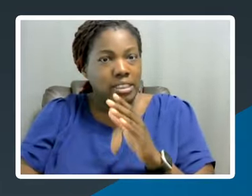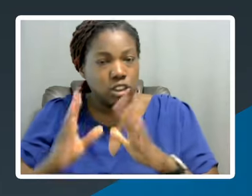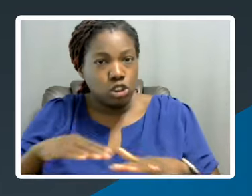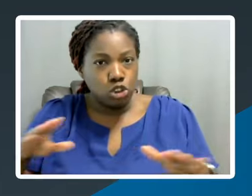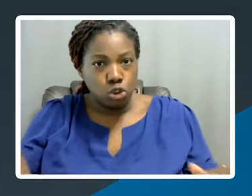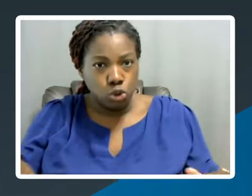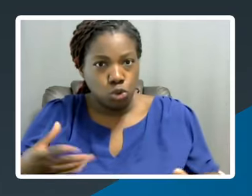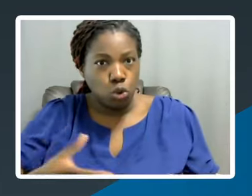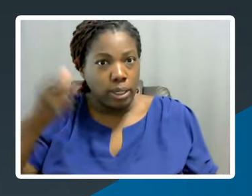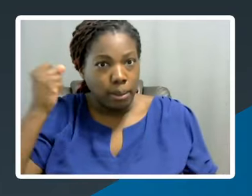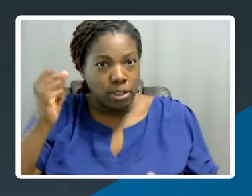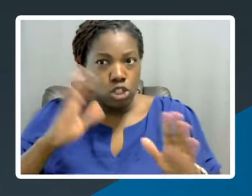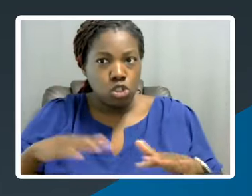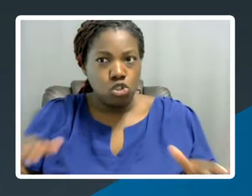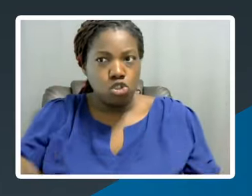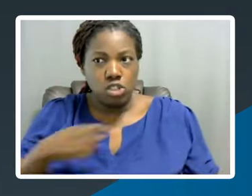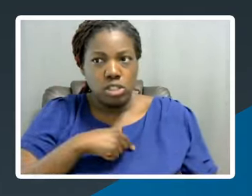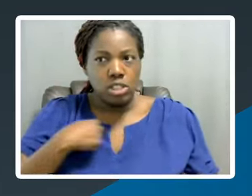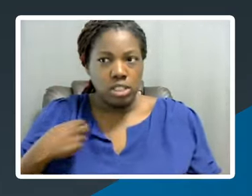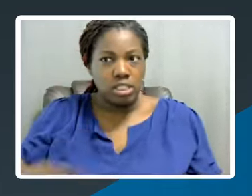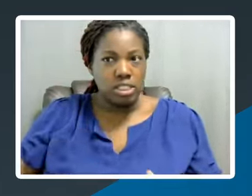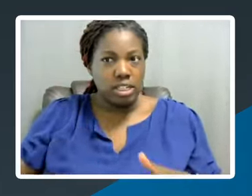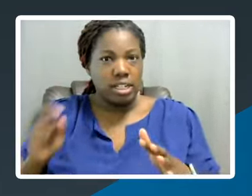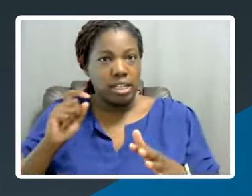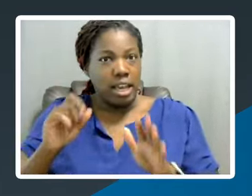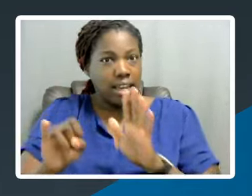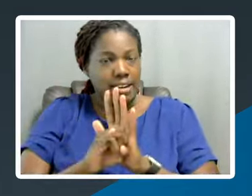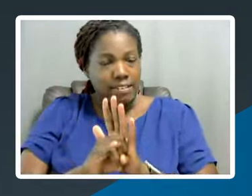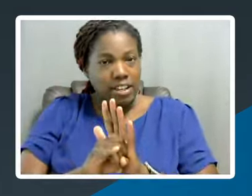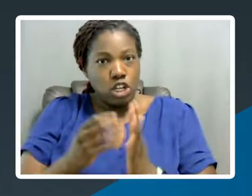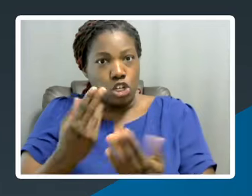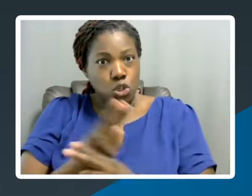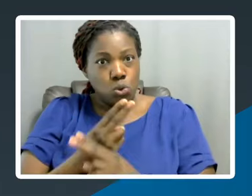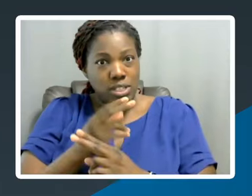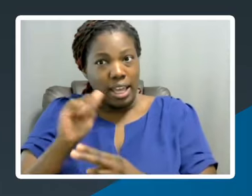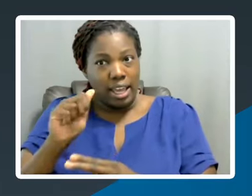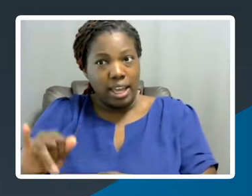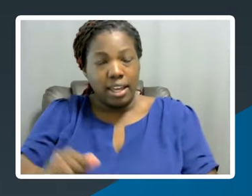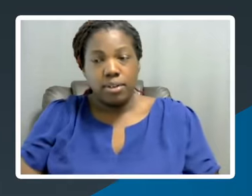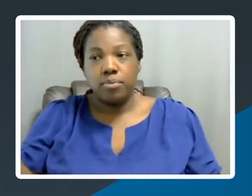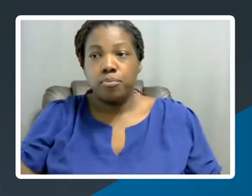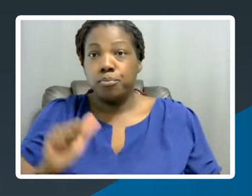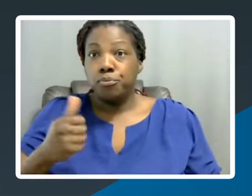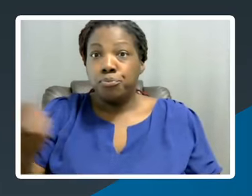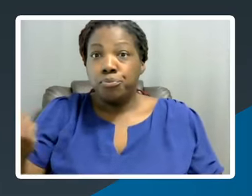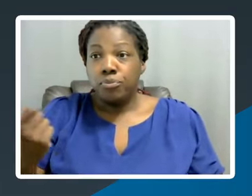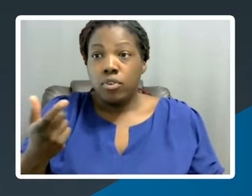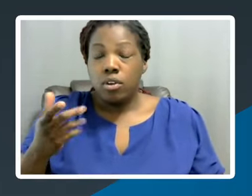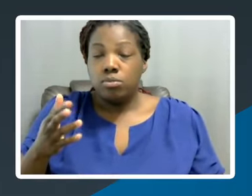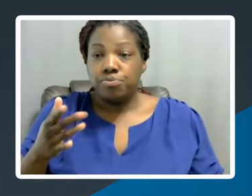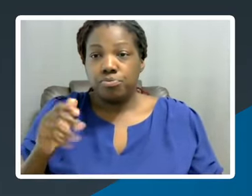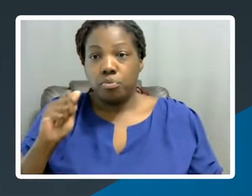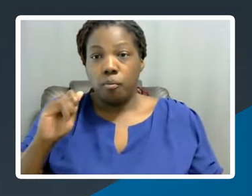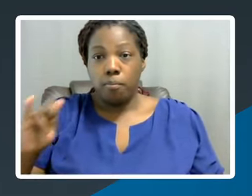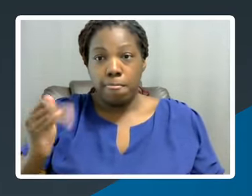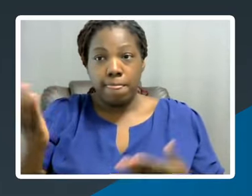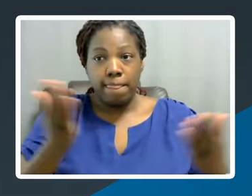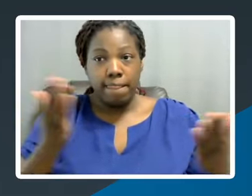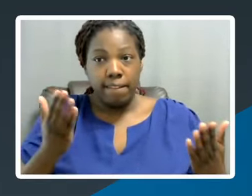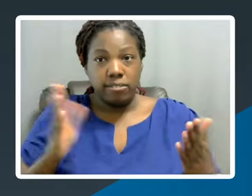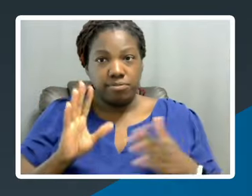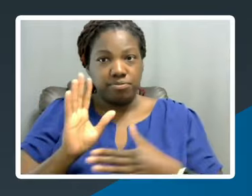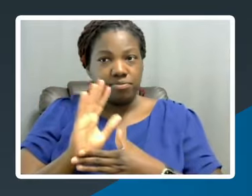China have been identified thanks to using AI. Here's another one. This is an AI service that takes videos of your